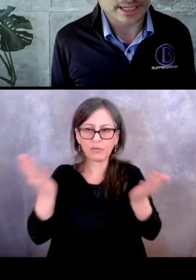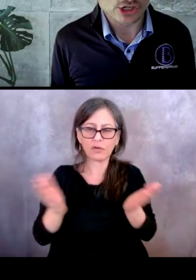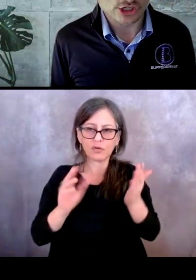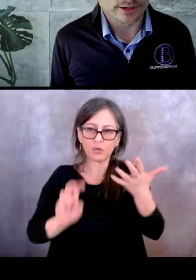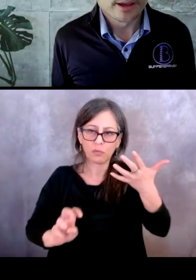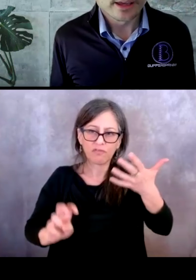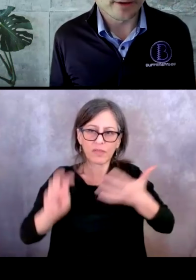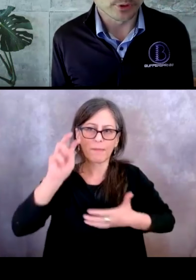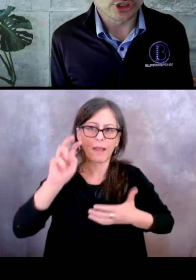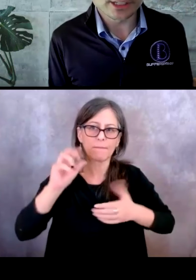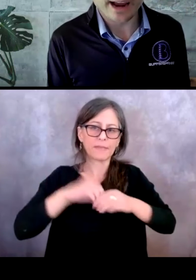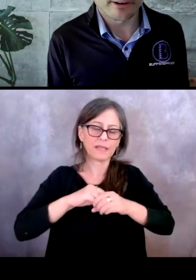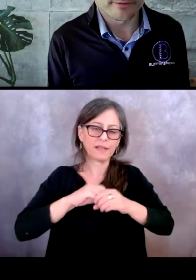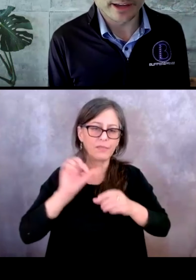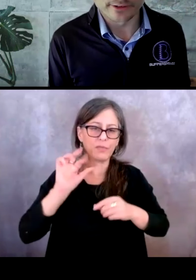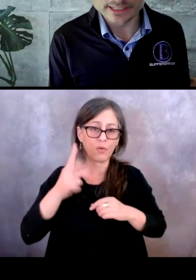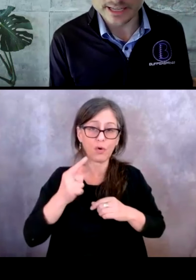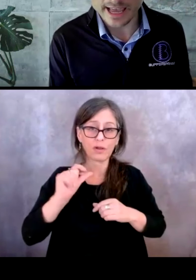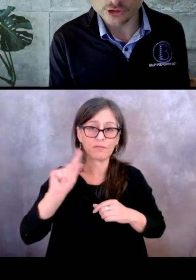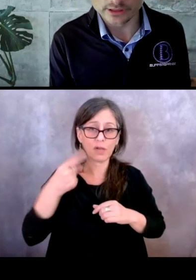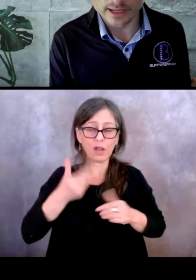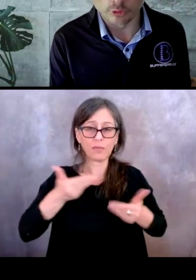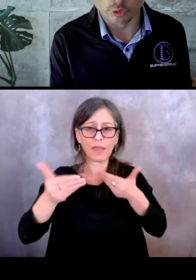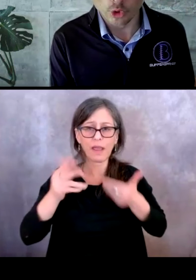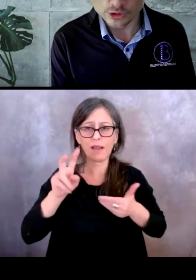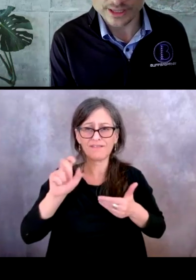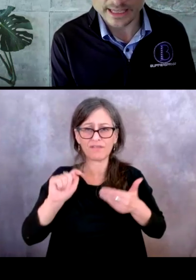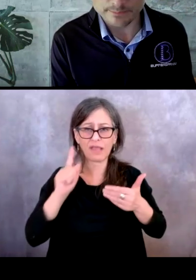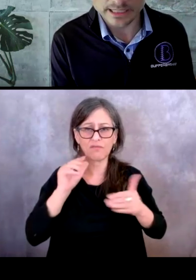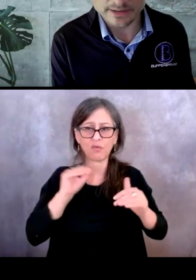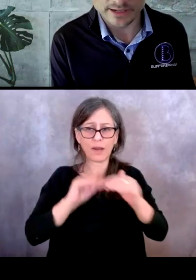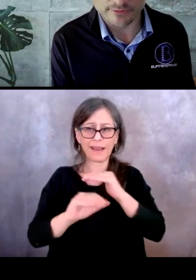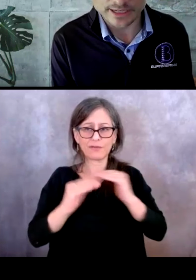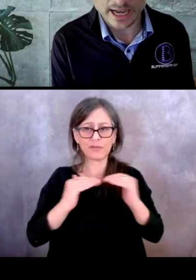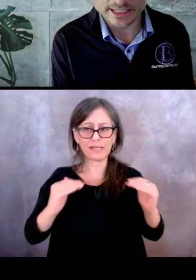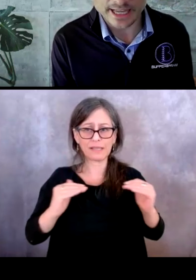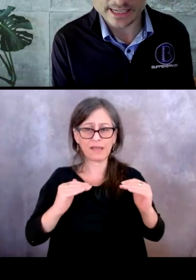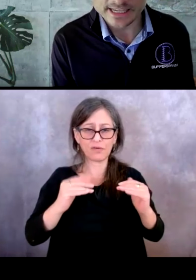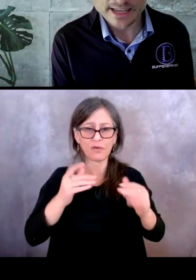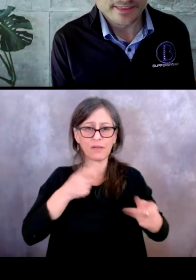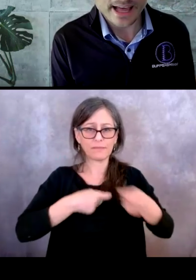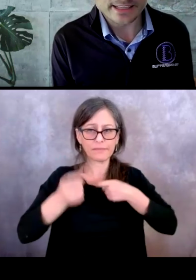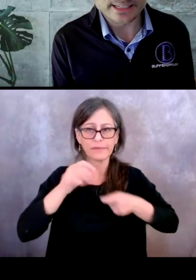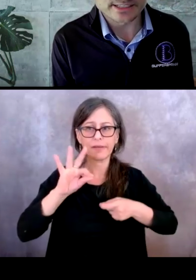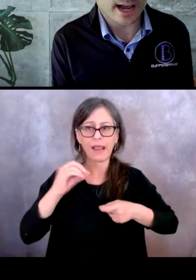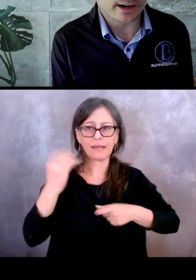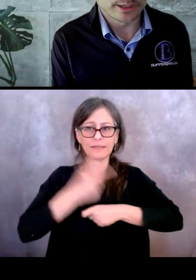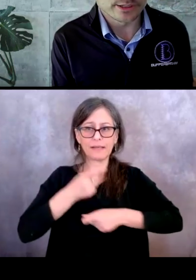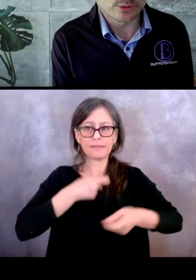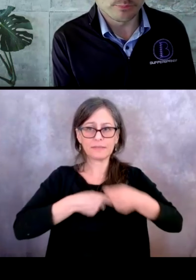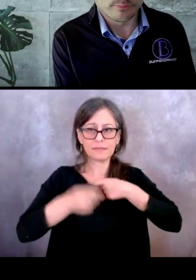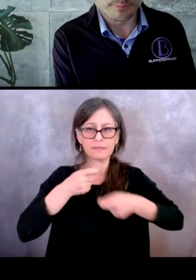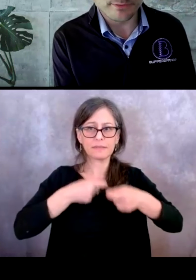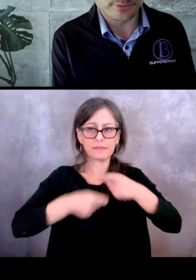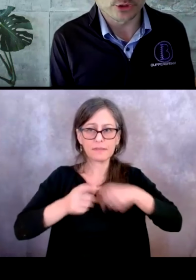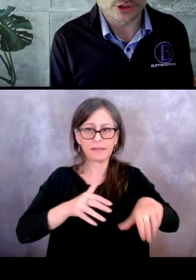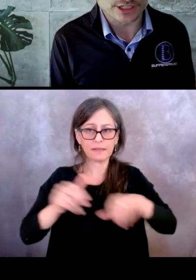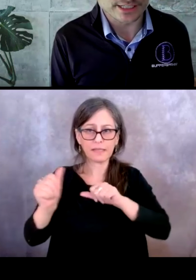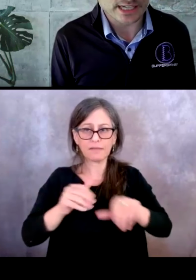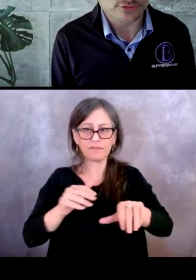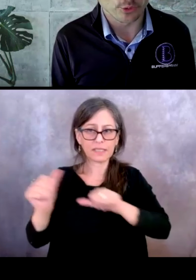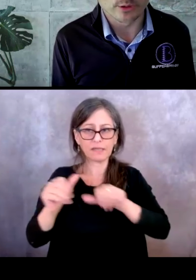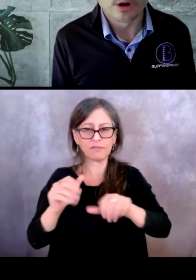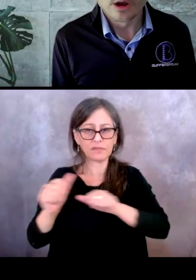in the organization. If we're just hiring veterans into entry-level roles and they keep leaving every 90 days, that is not going to be